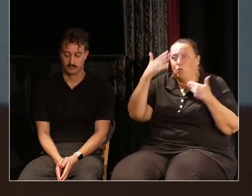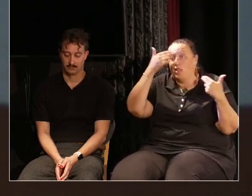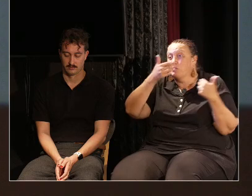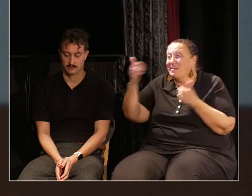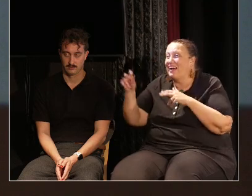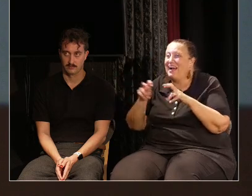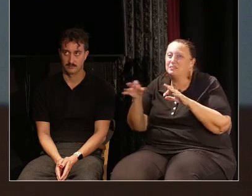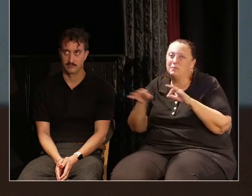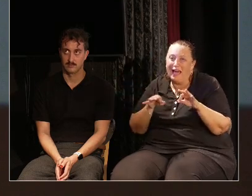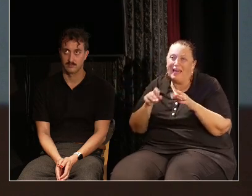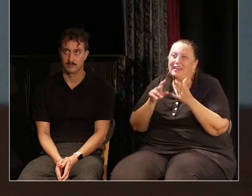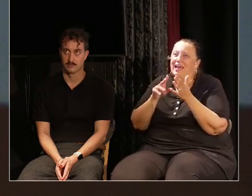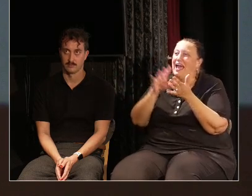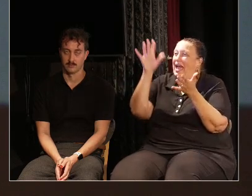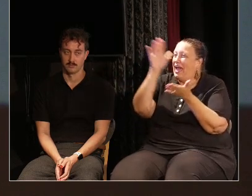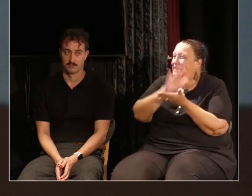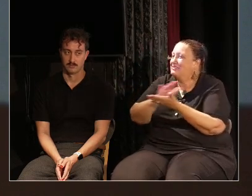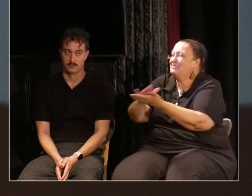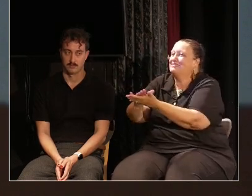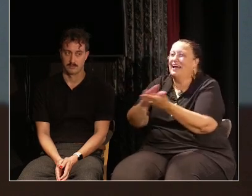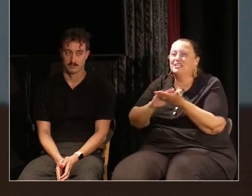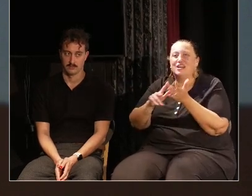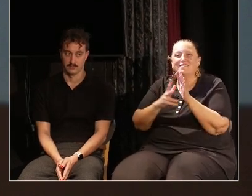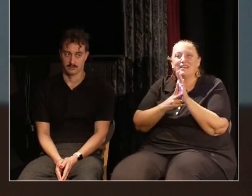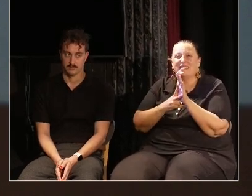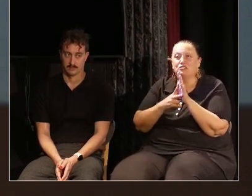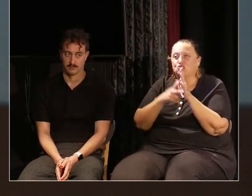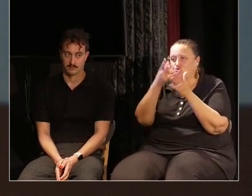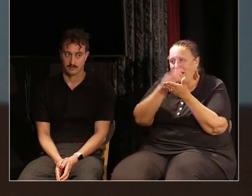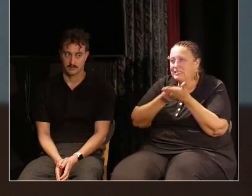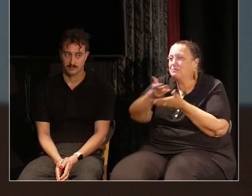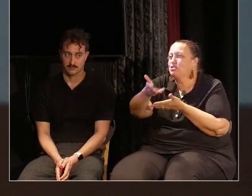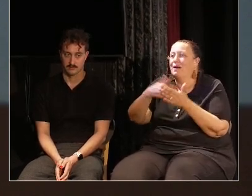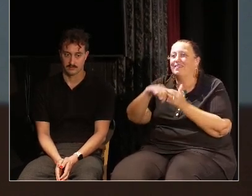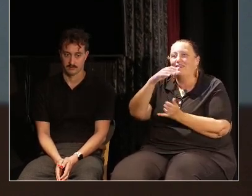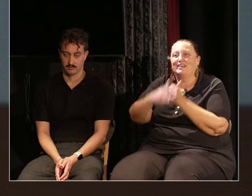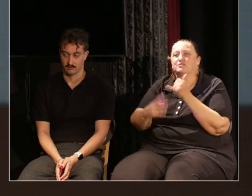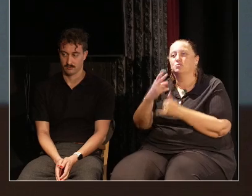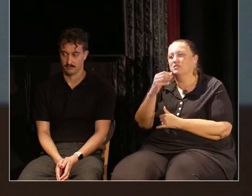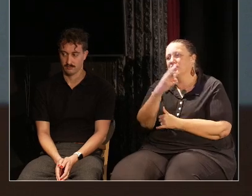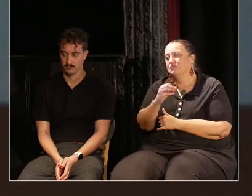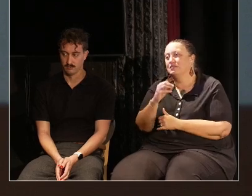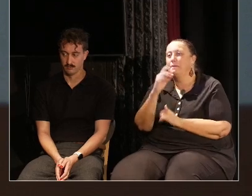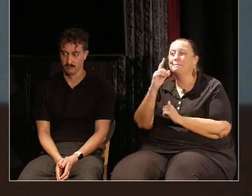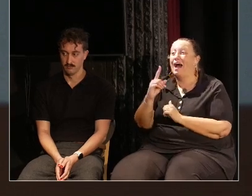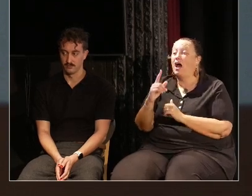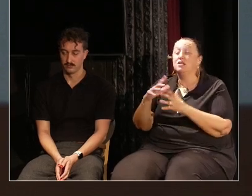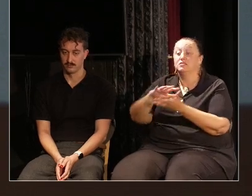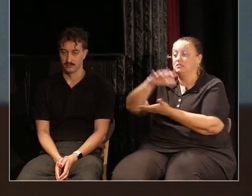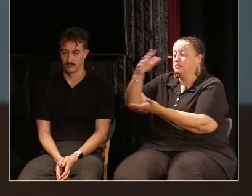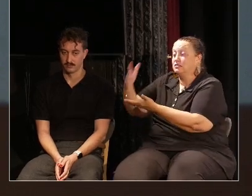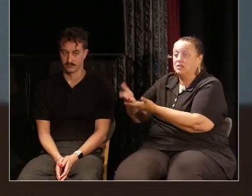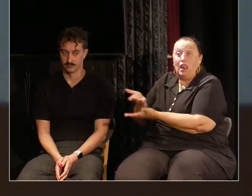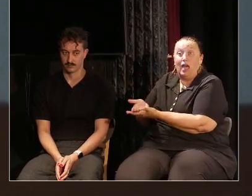steps towards the ending of HIV transmission by 2030, but there's so much more that needs to be done for our community that is being put in the too hard